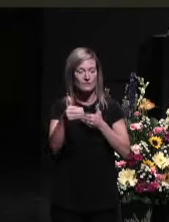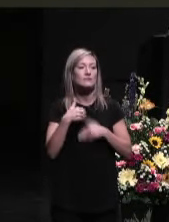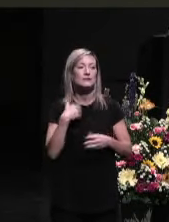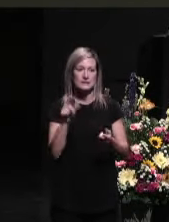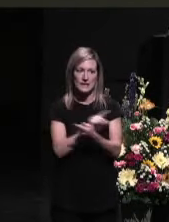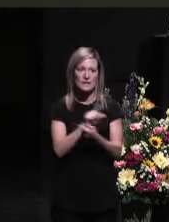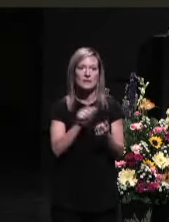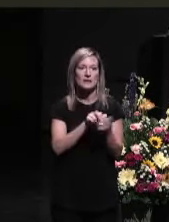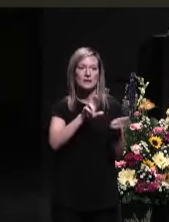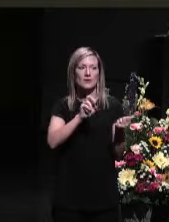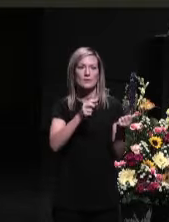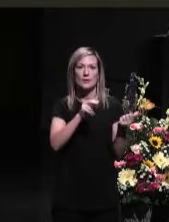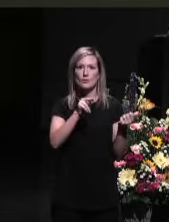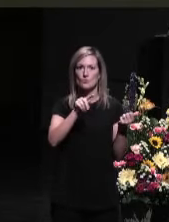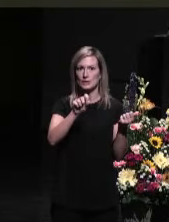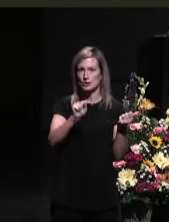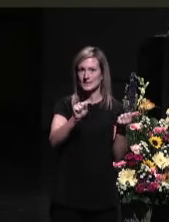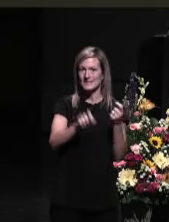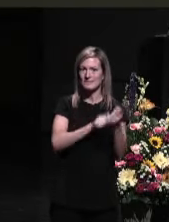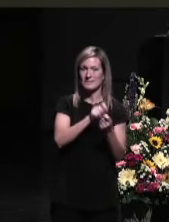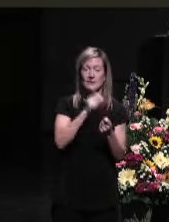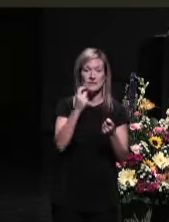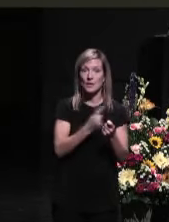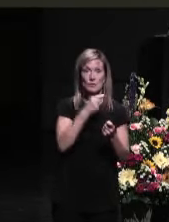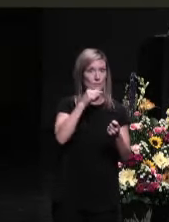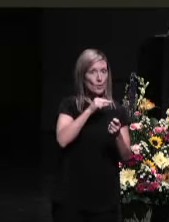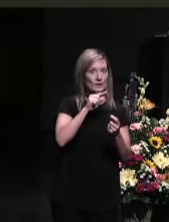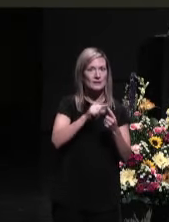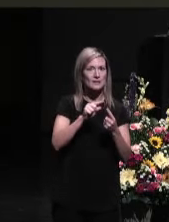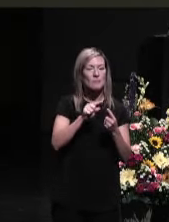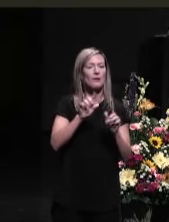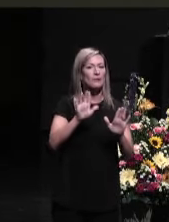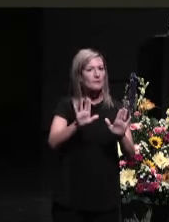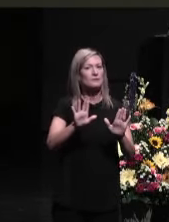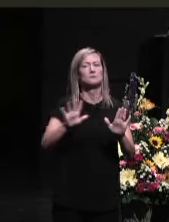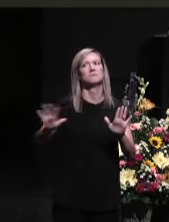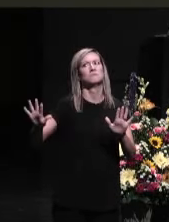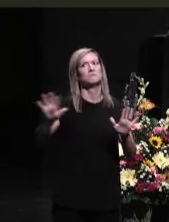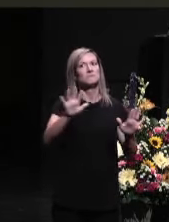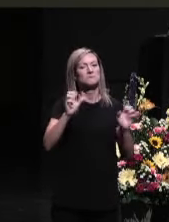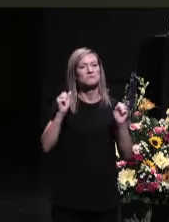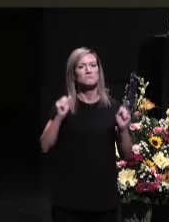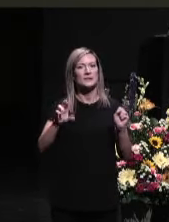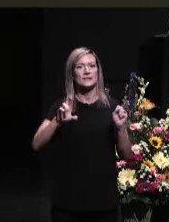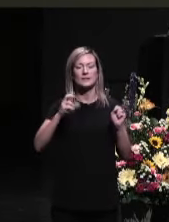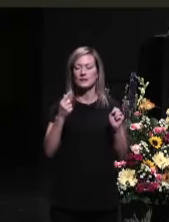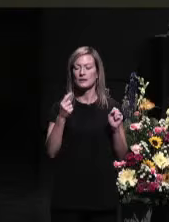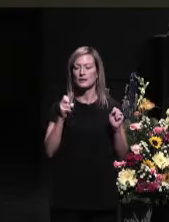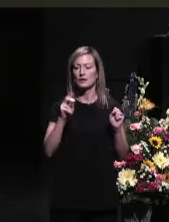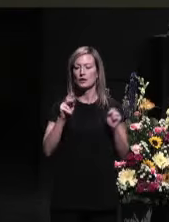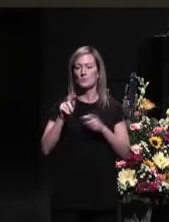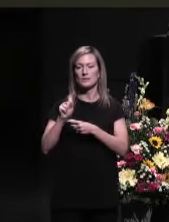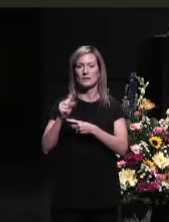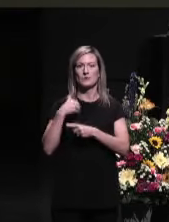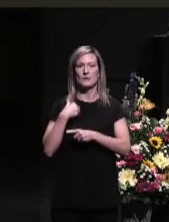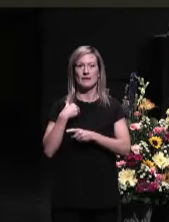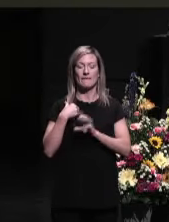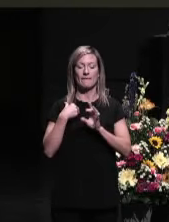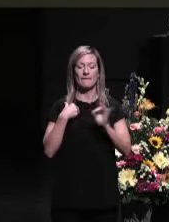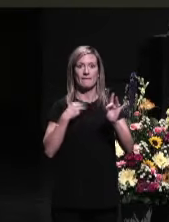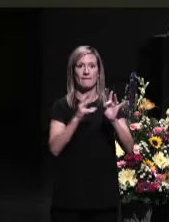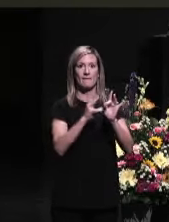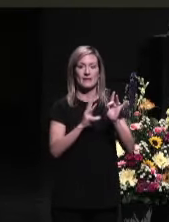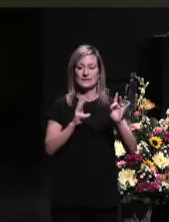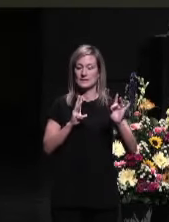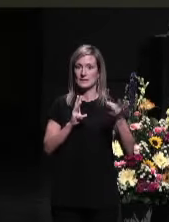regents specifically, not just the Milwaukee area regents. What's powerful about the way the regents are aligned right now is that we have 6 of the 18 that are from Milwaukee.